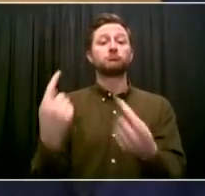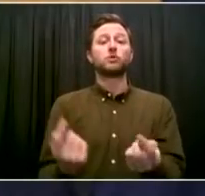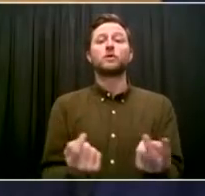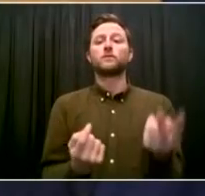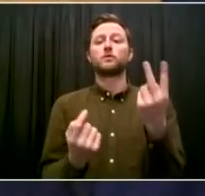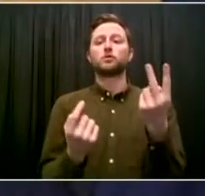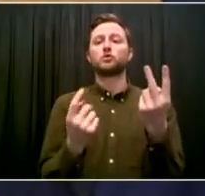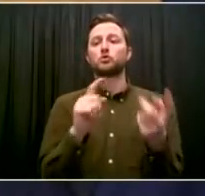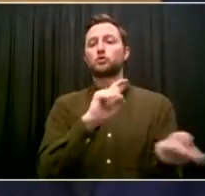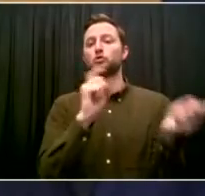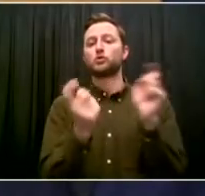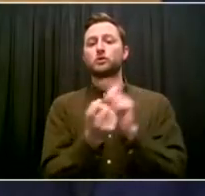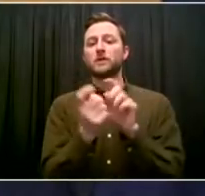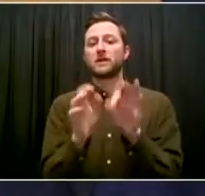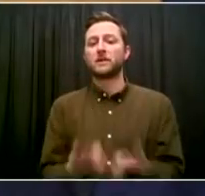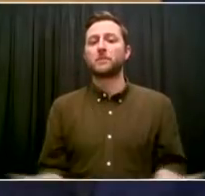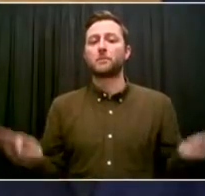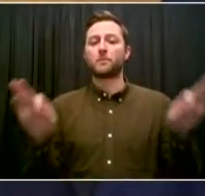we distributed